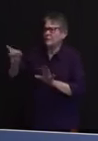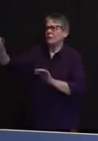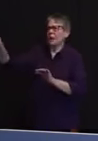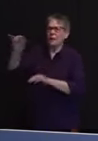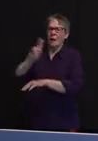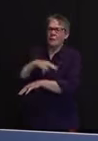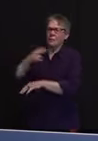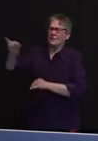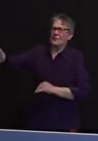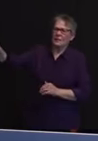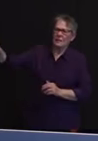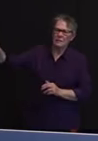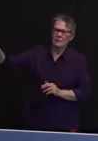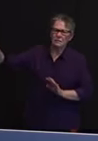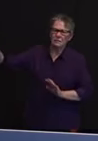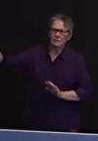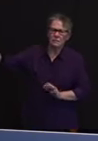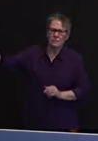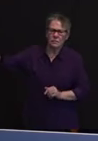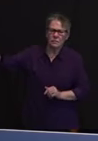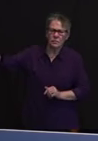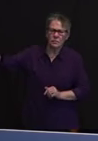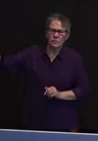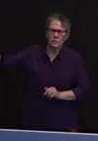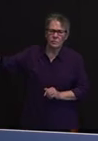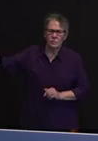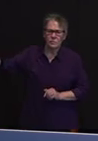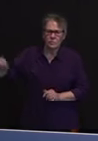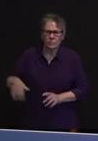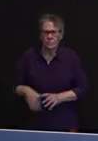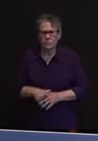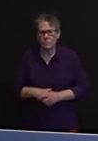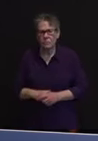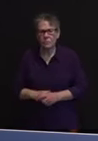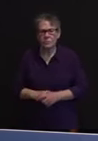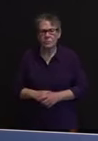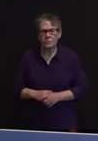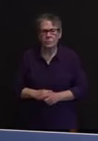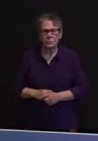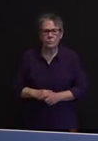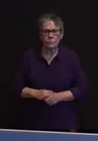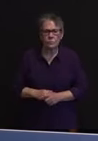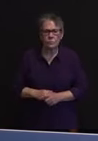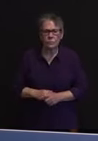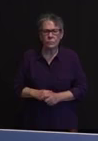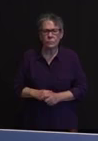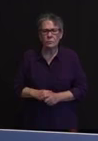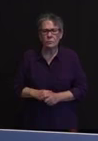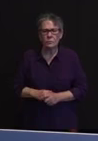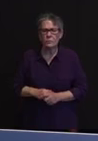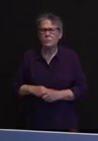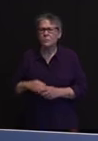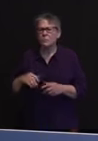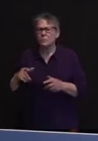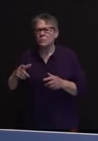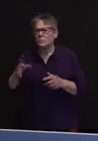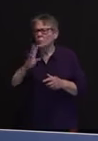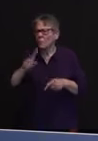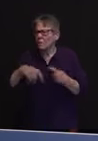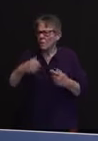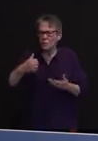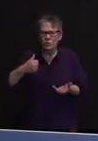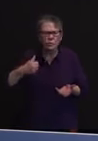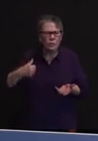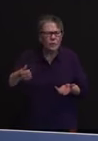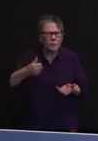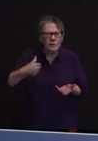I don't think that was it. I think you have sufficient transportation, you asked, whether or not, pardon me, sufficient transportation, and whether or not your